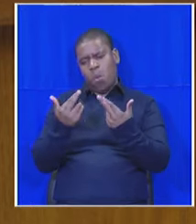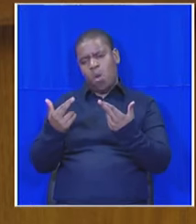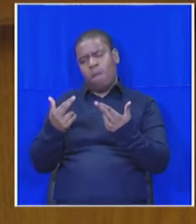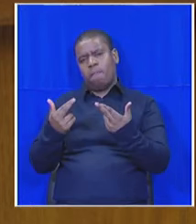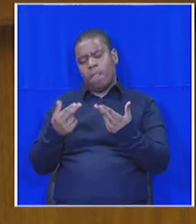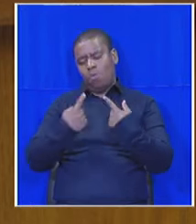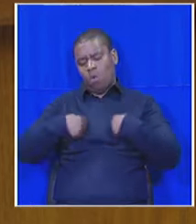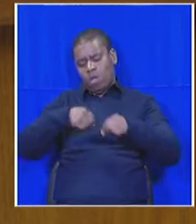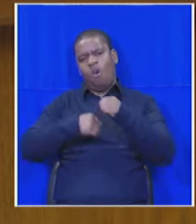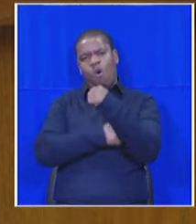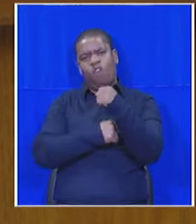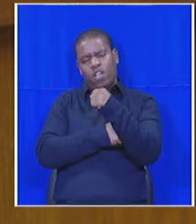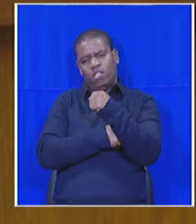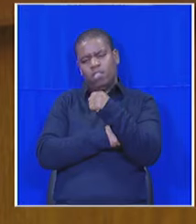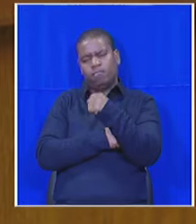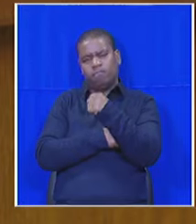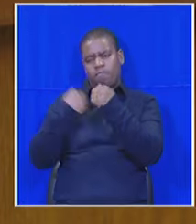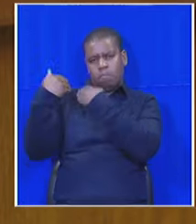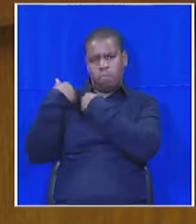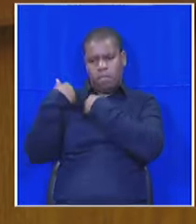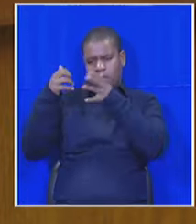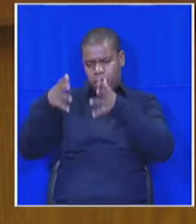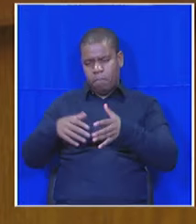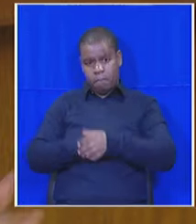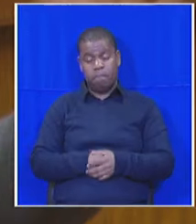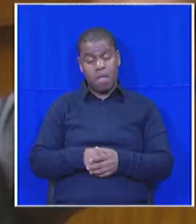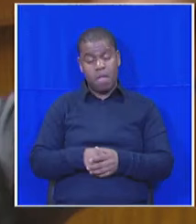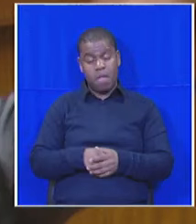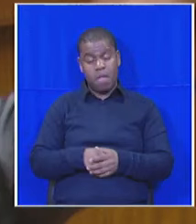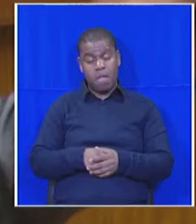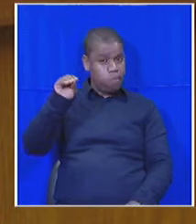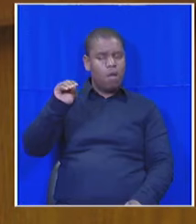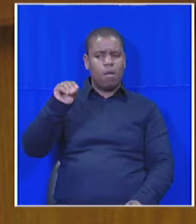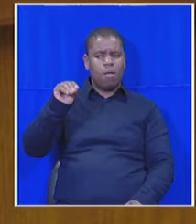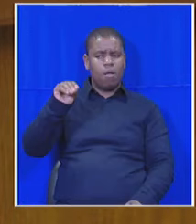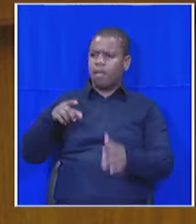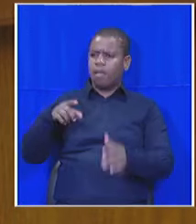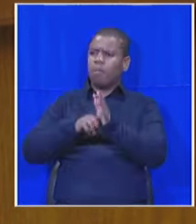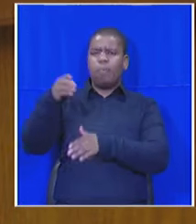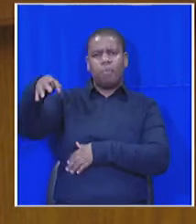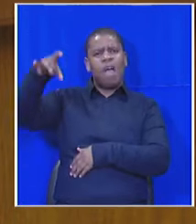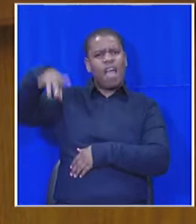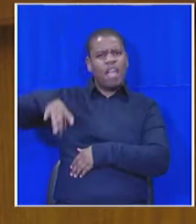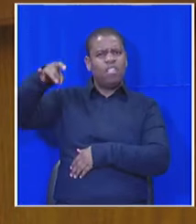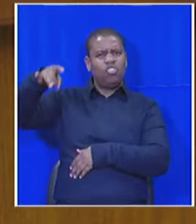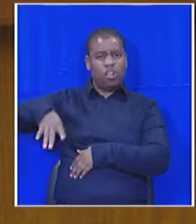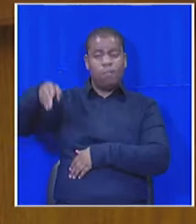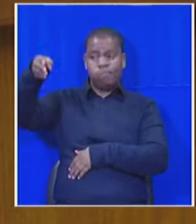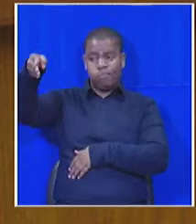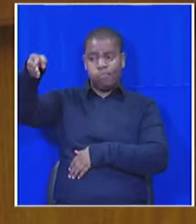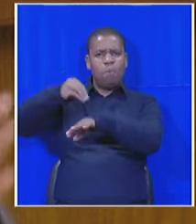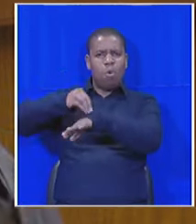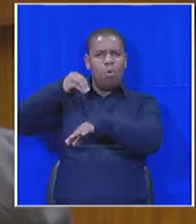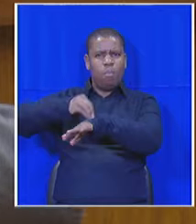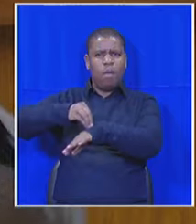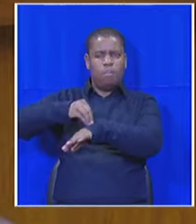bearers. Now, when you have a situation like you had in Khayelitsha, where people were using